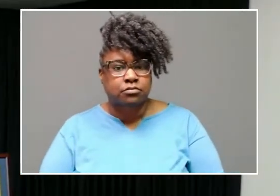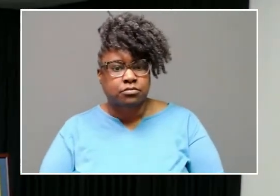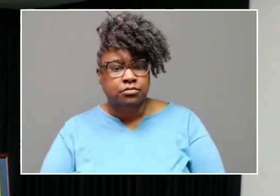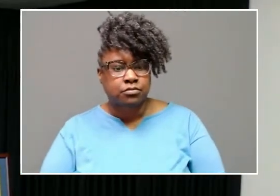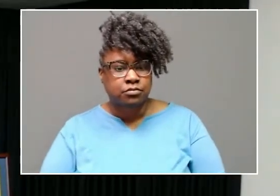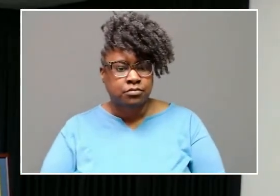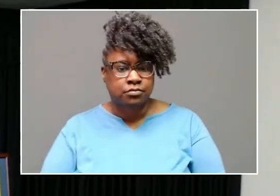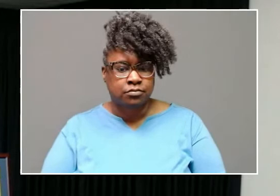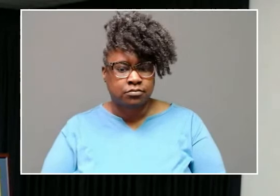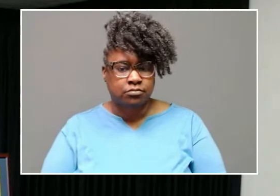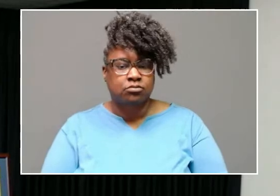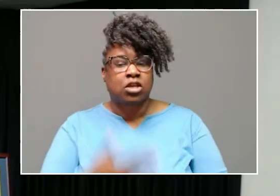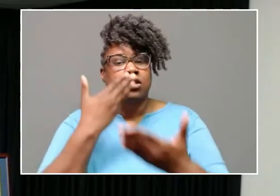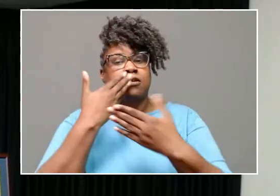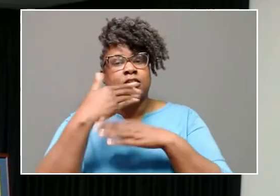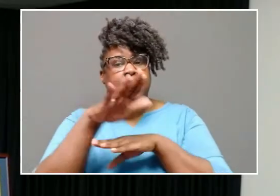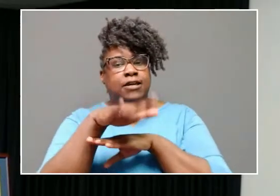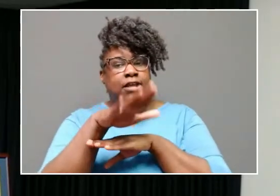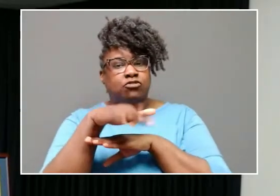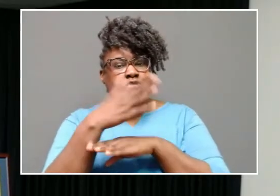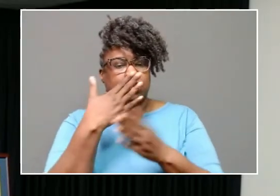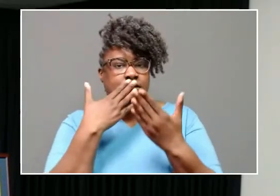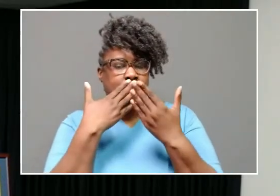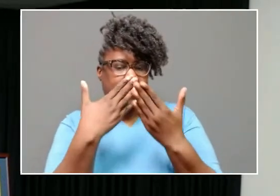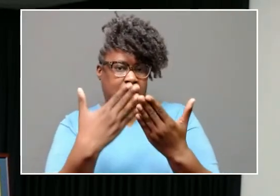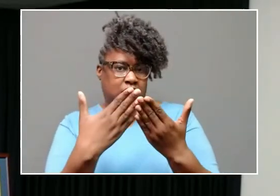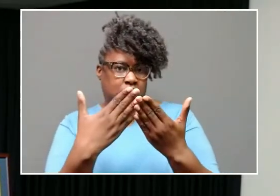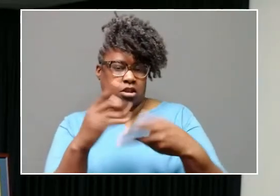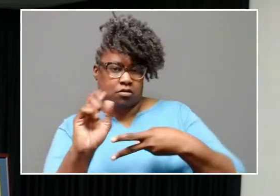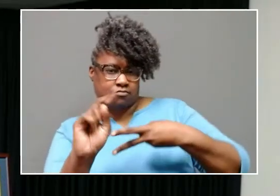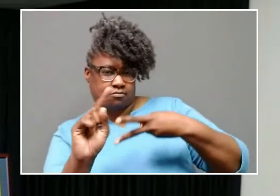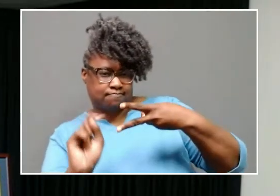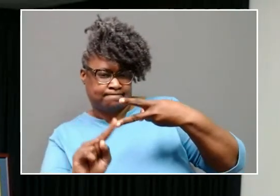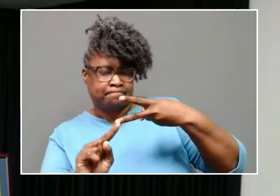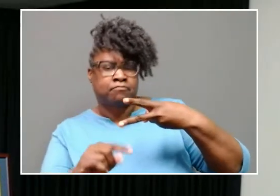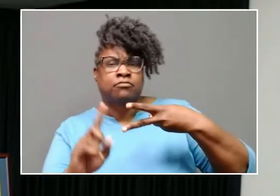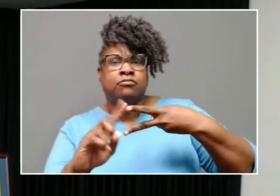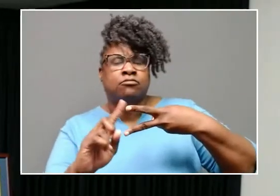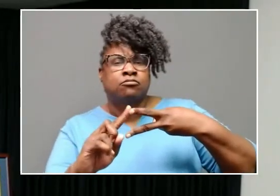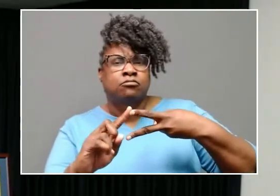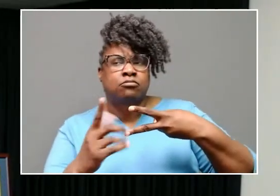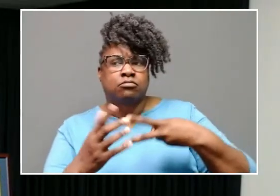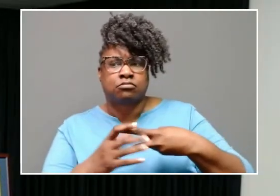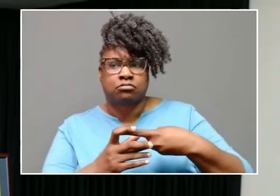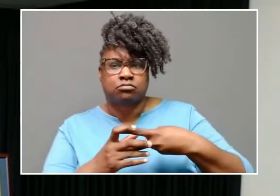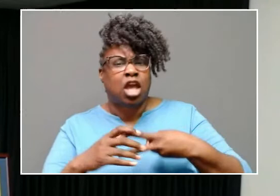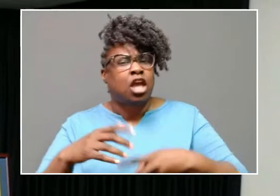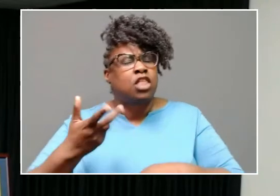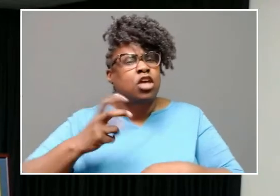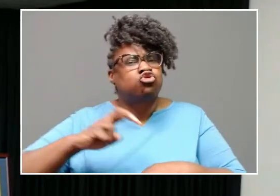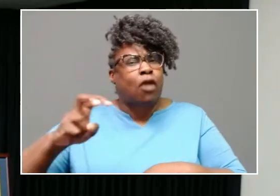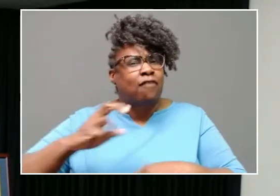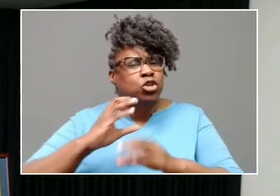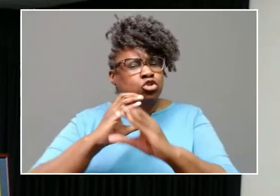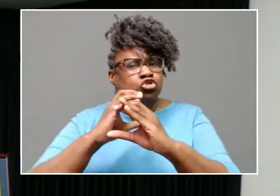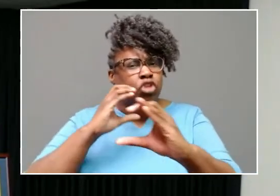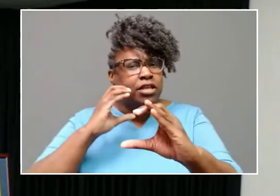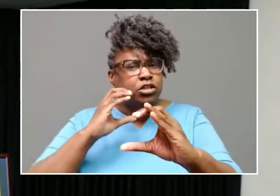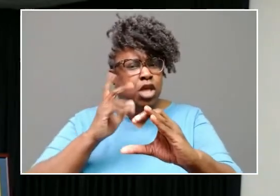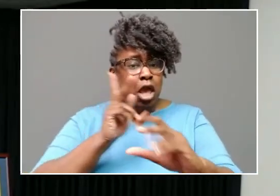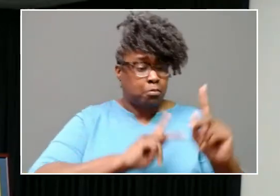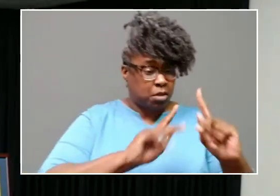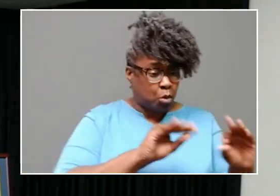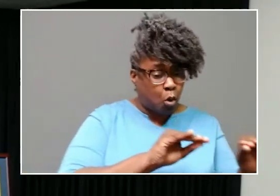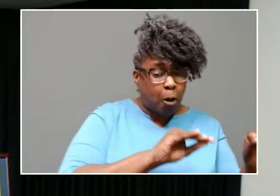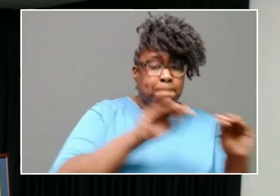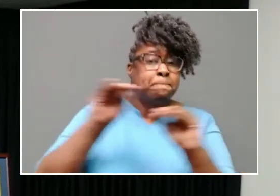Good afternoon, Governor, and thank you. I have two. One is, what is happening to the travel trailers as they become vacant? And the